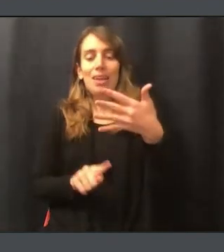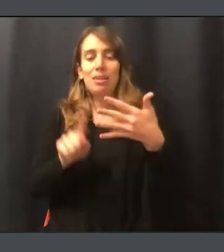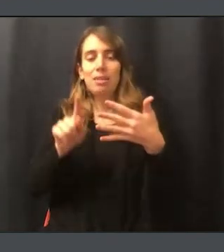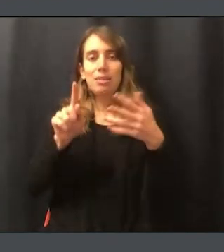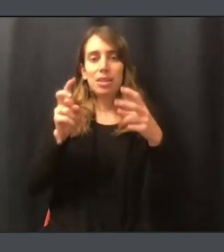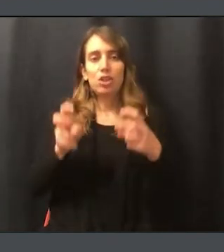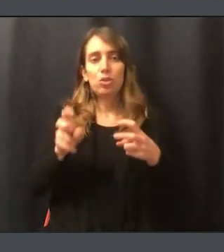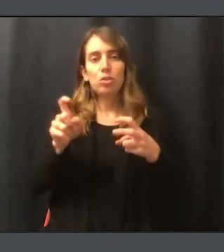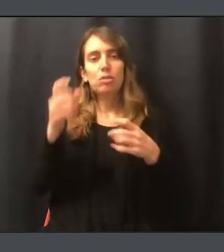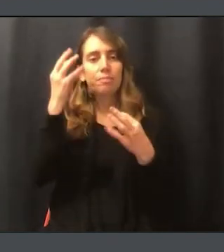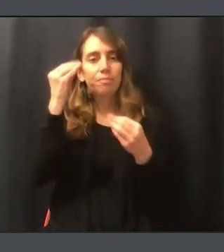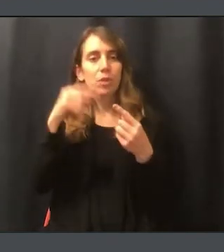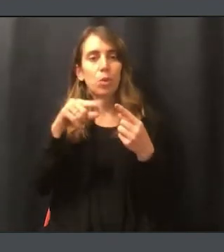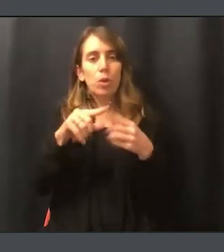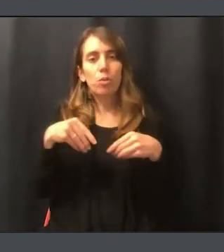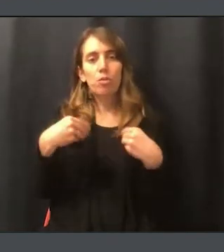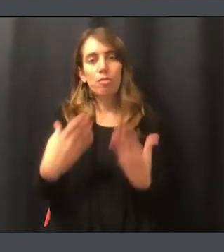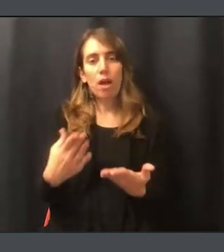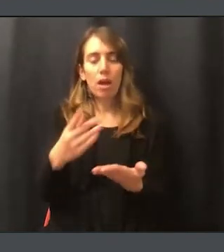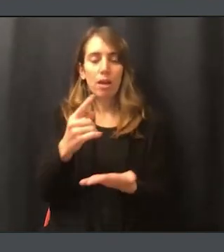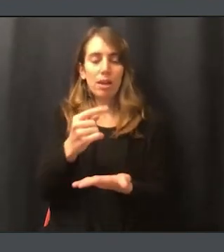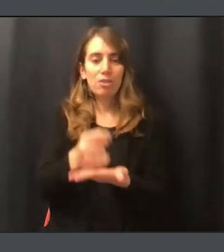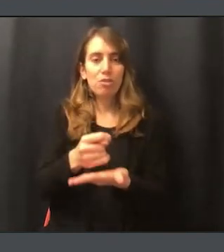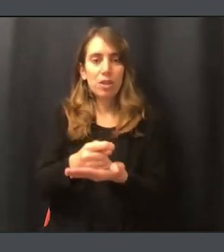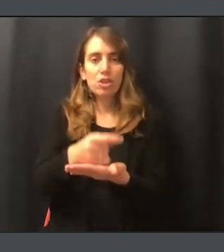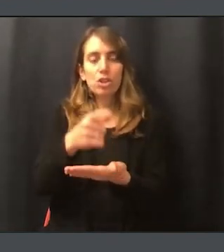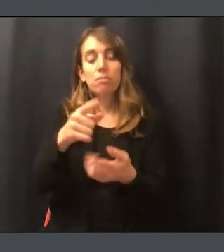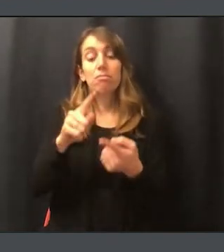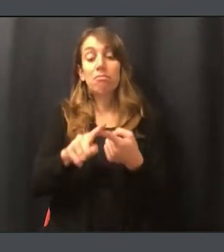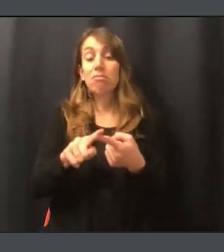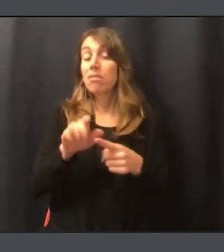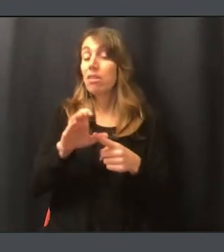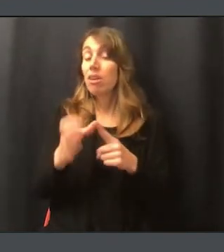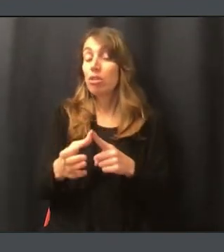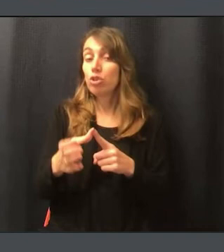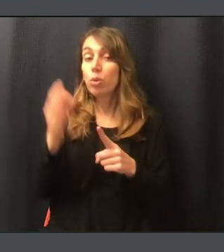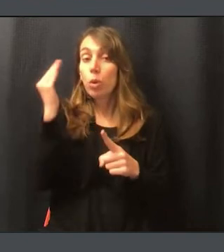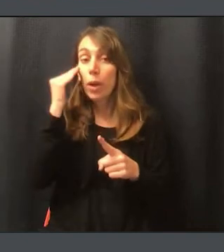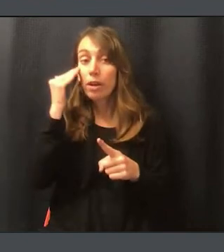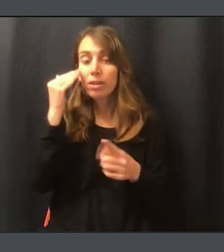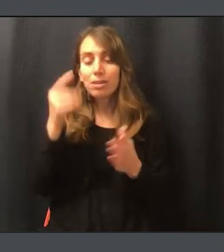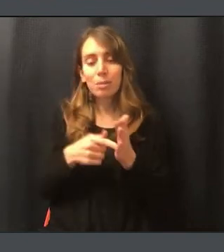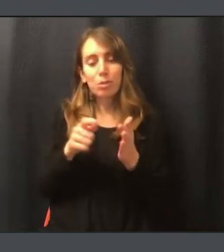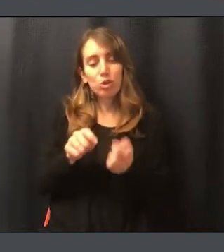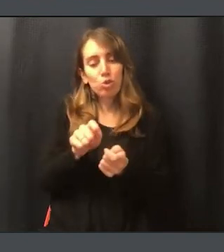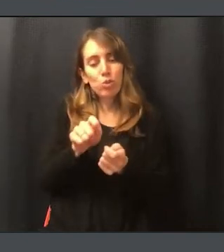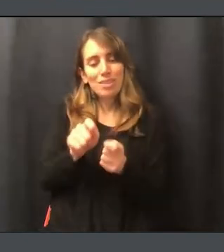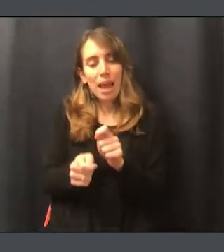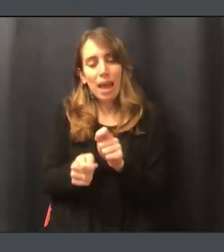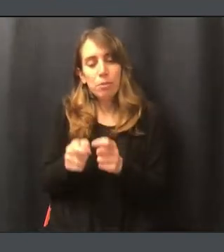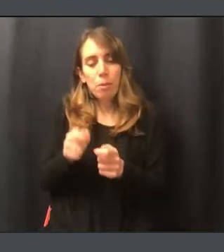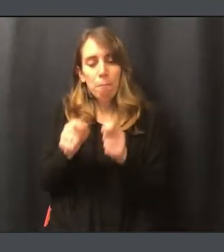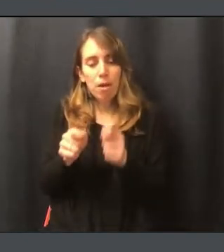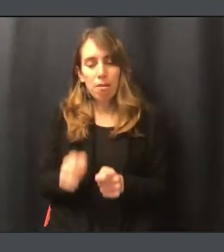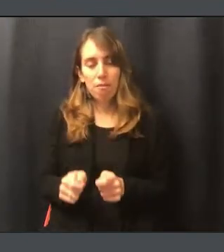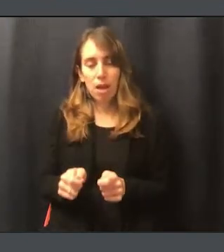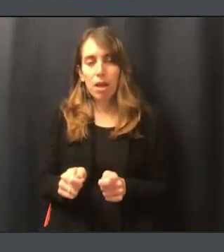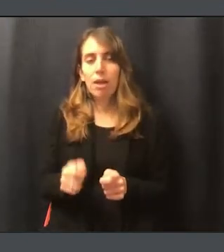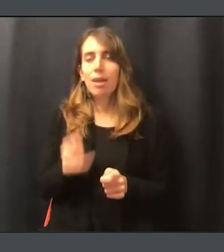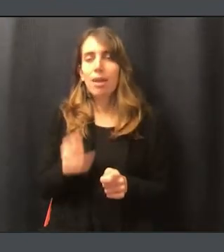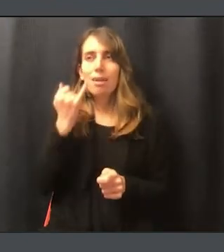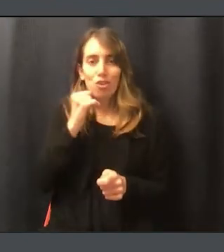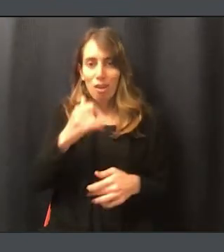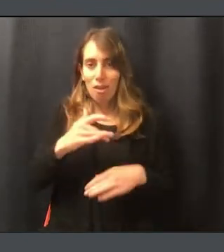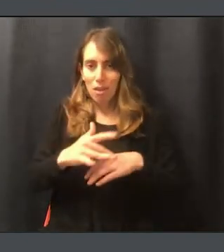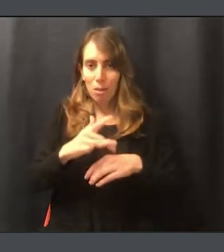when we provide intervention. Obviously, cultural awareness, but a lot of times you'll have to adapt and modify existing materials if they're not available in the language that the